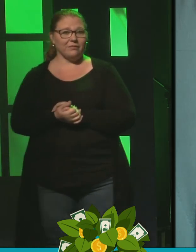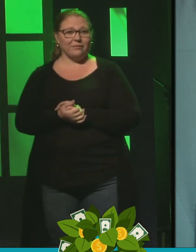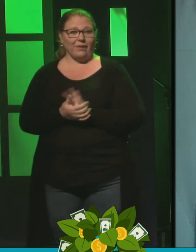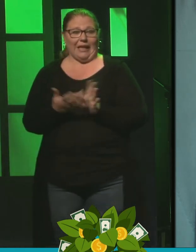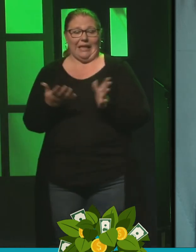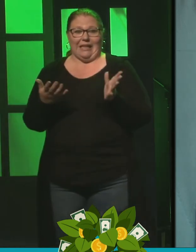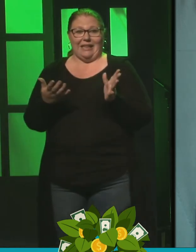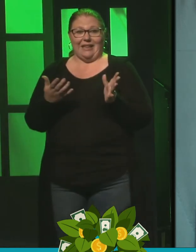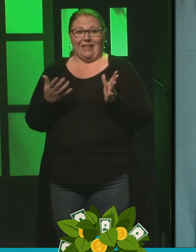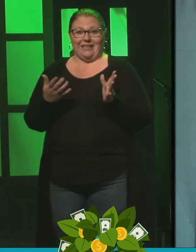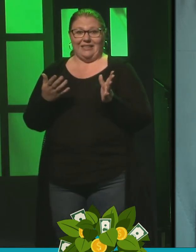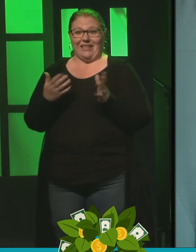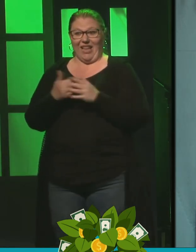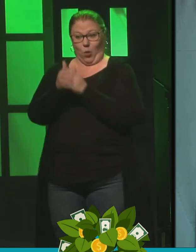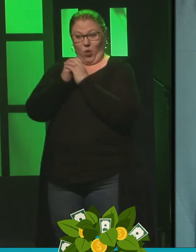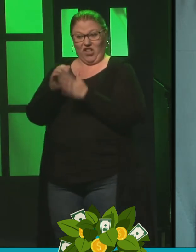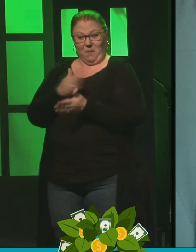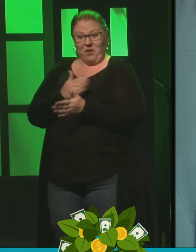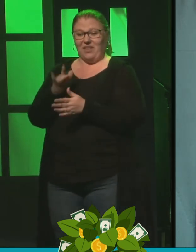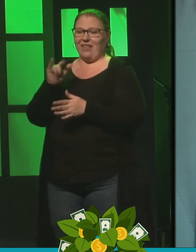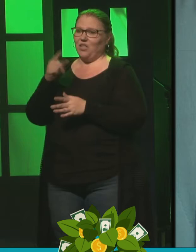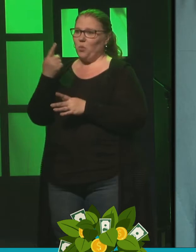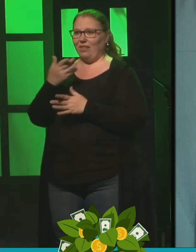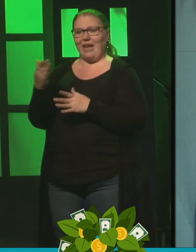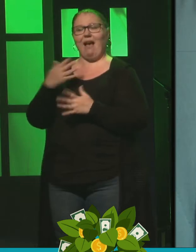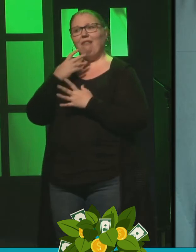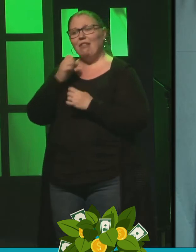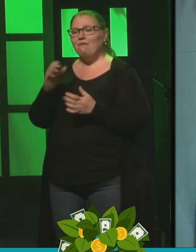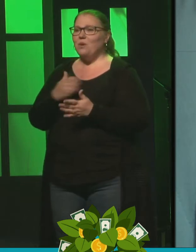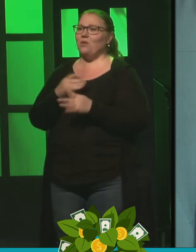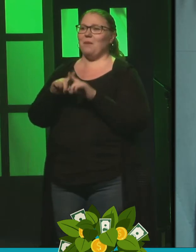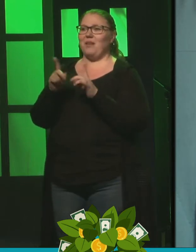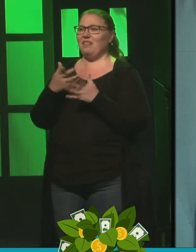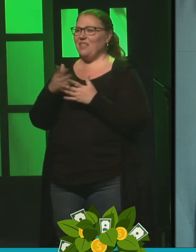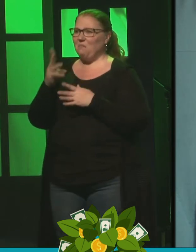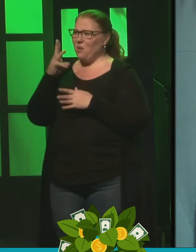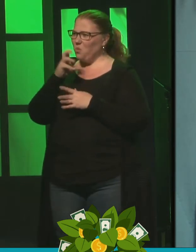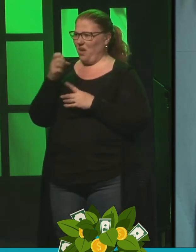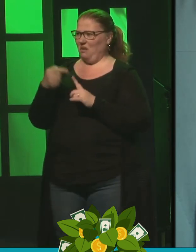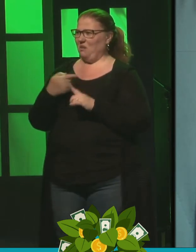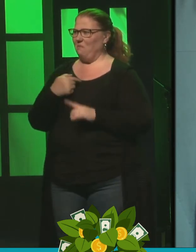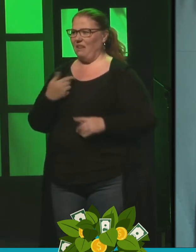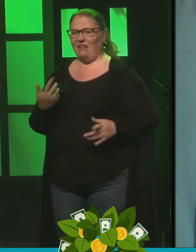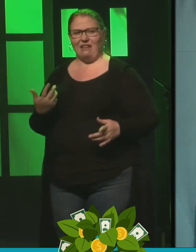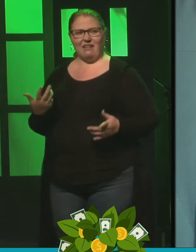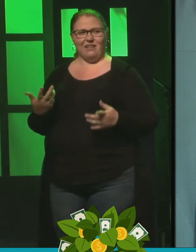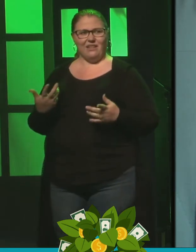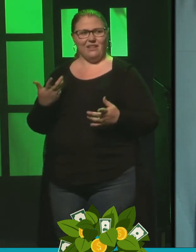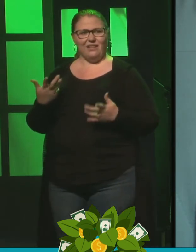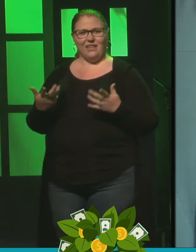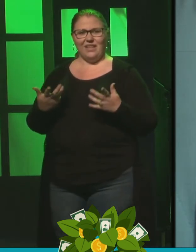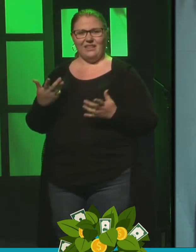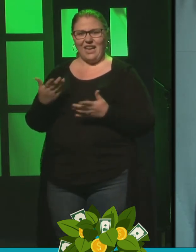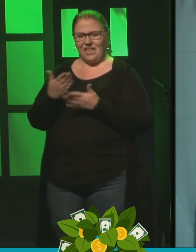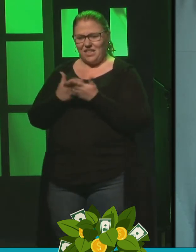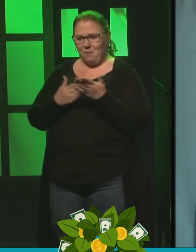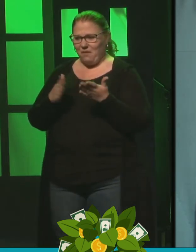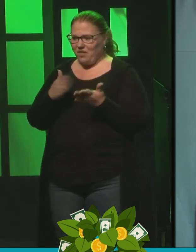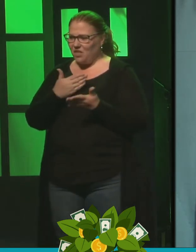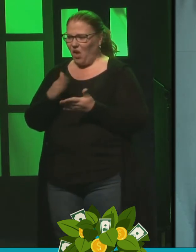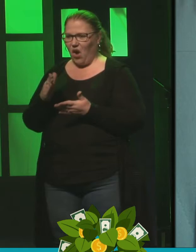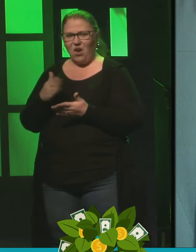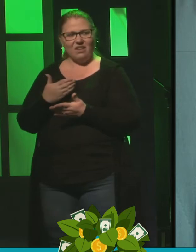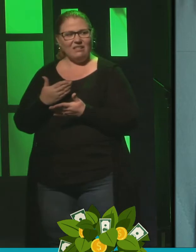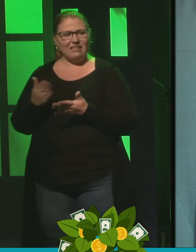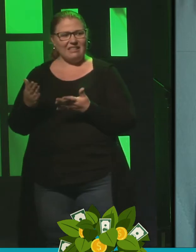I praise and worship is one of those things too. Like, I love music, but there's something weird to me about like some of the songs we